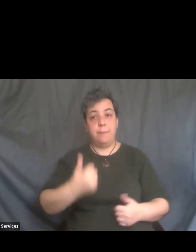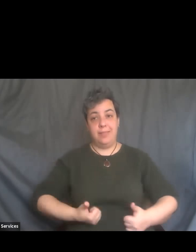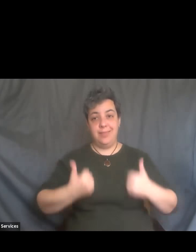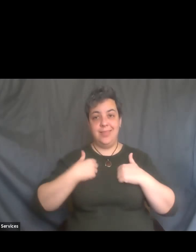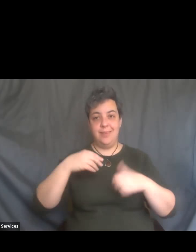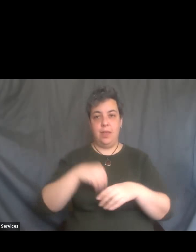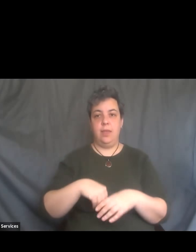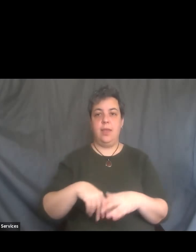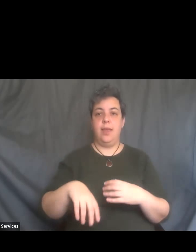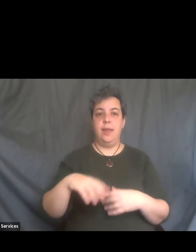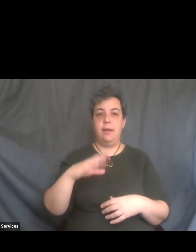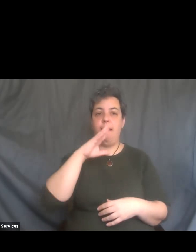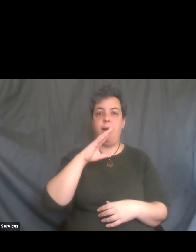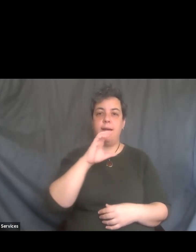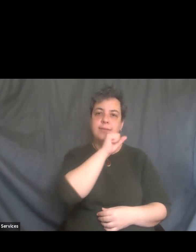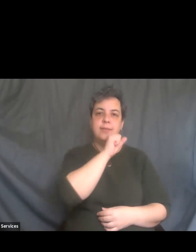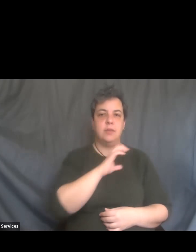the senior building?